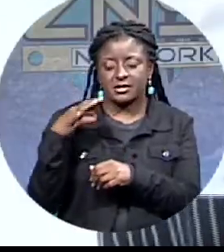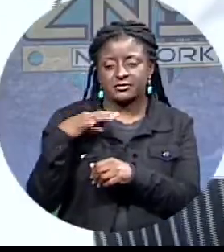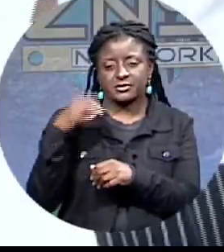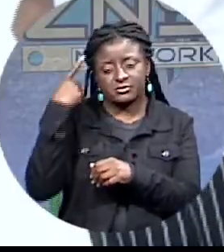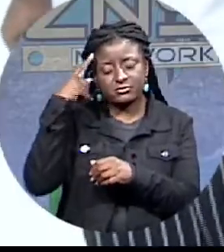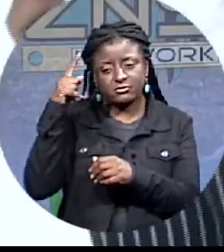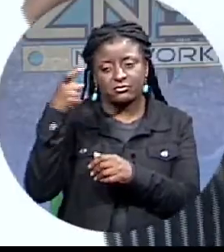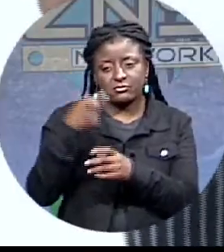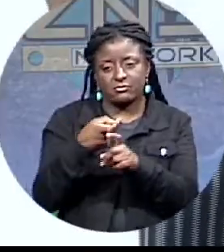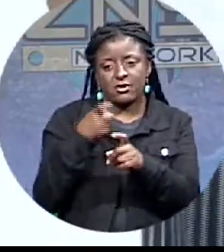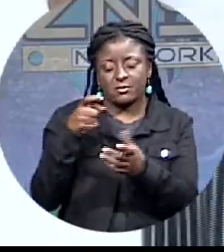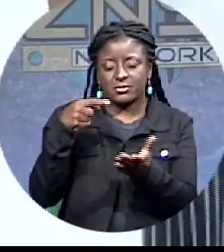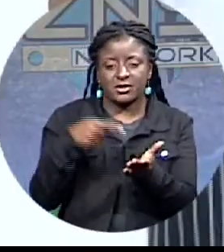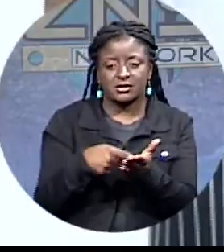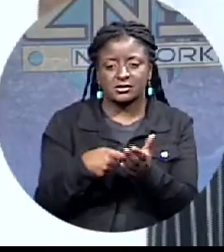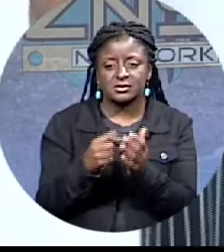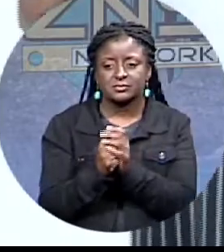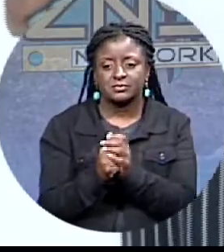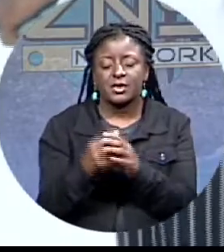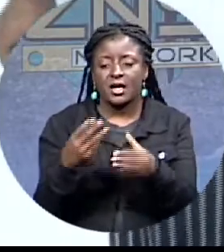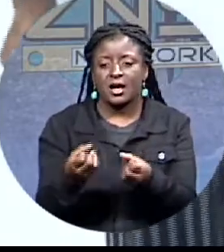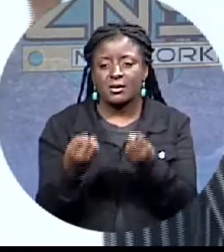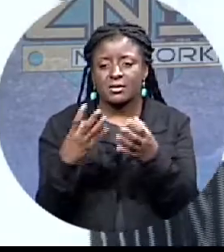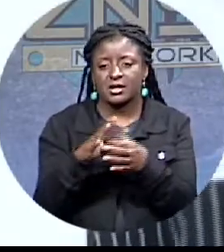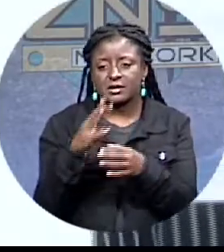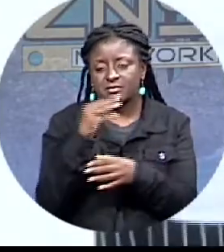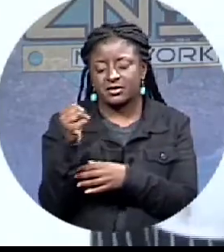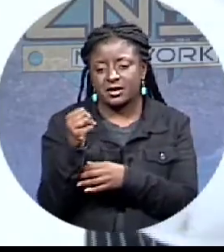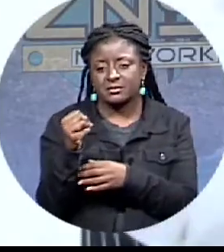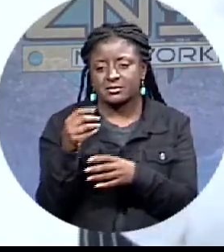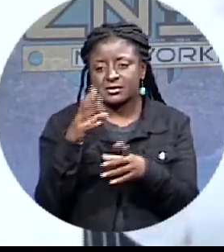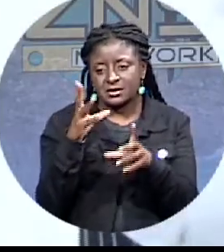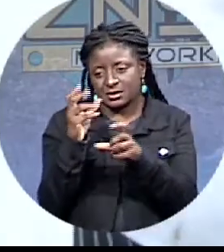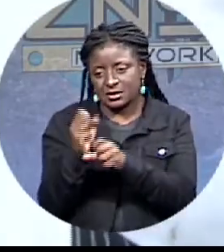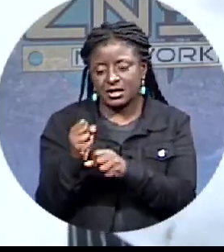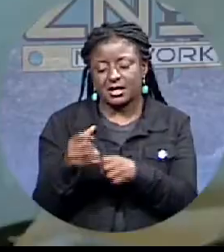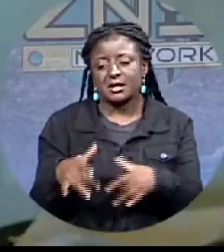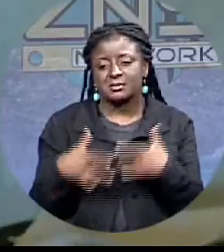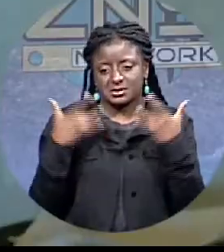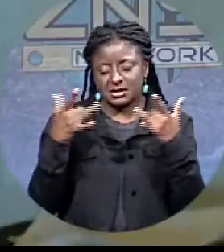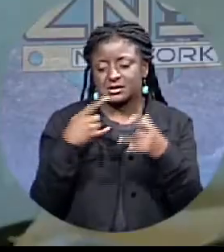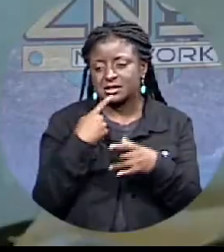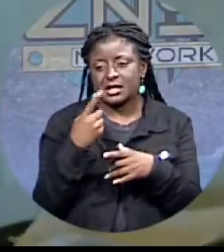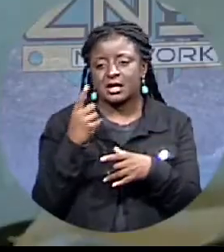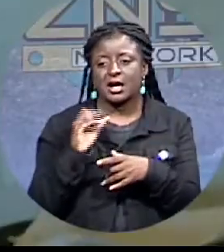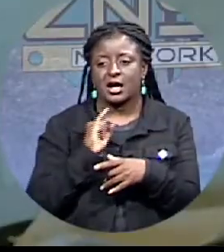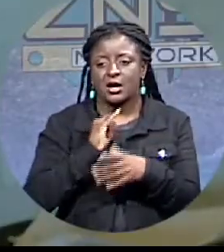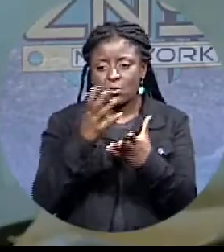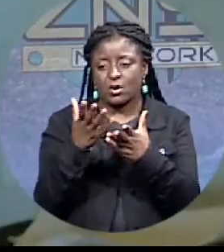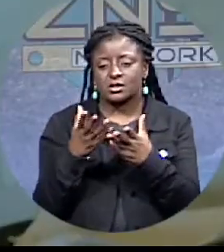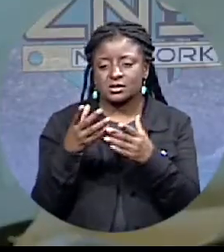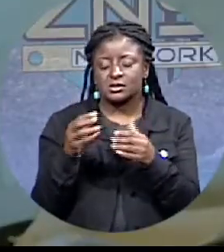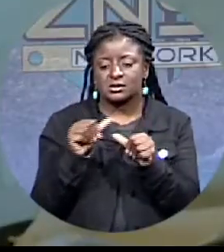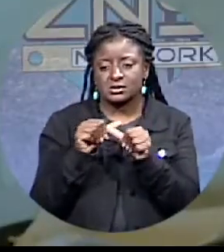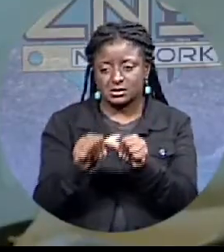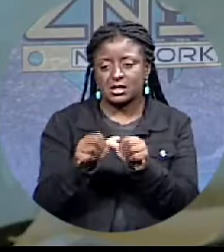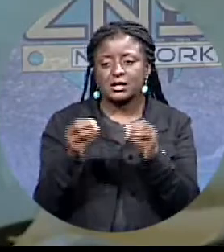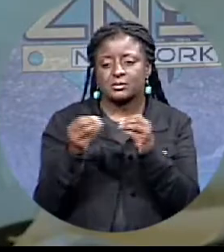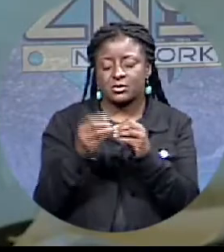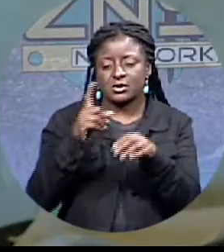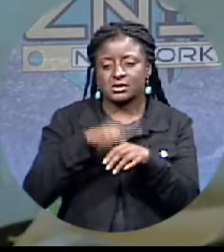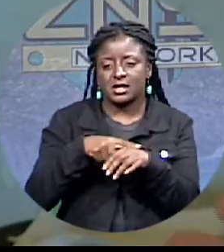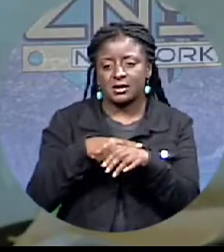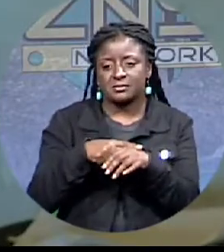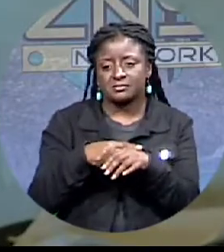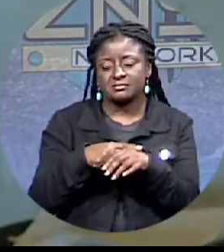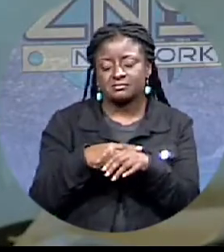them get mad when you say, oh, I'm only here for a couple of hours, I wanted to spend a night, so a couple of days? Plenty. And you know, it's the biggest compliment when they are all